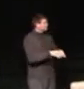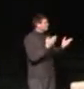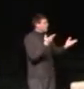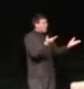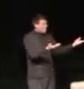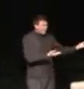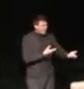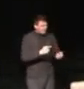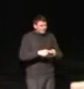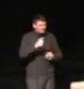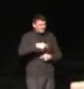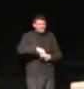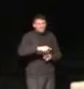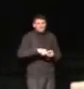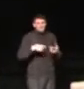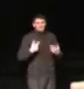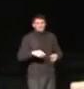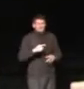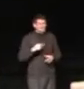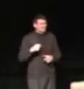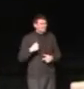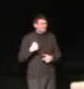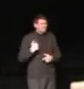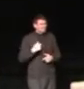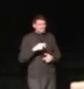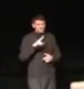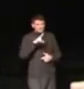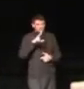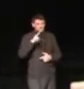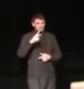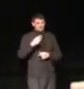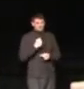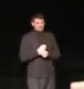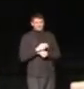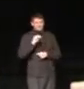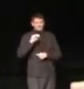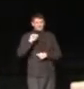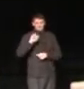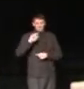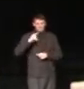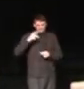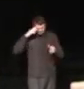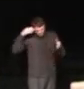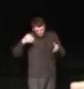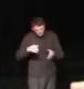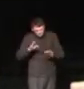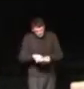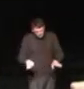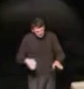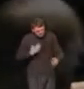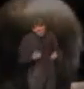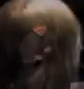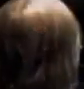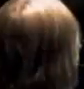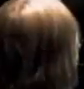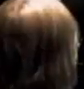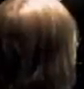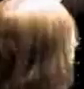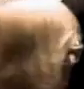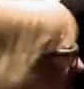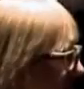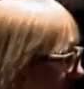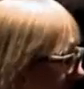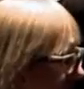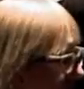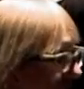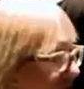neighborhood. It's just amazing. As you know, for 32 years, MTYP has been championing the child and has been an advocate for youth in